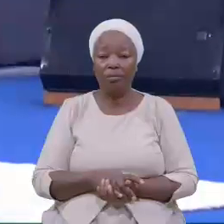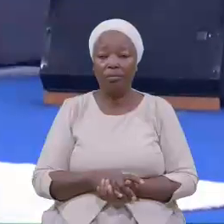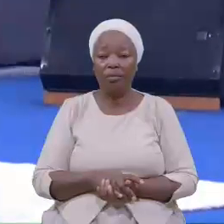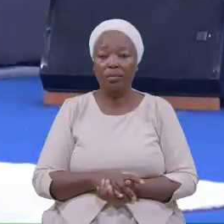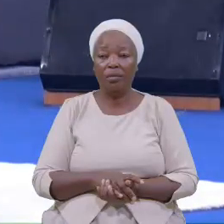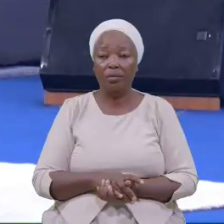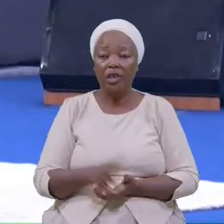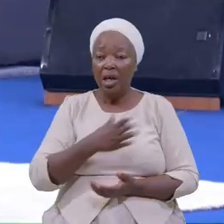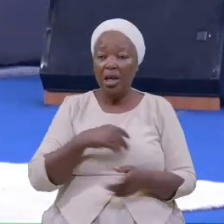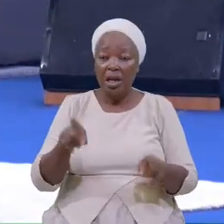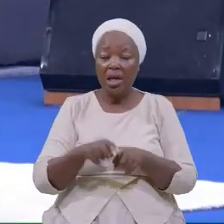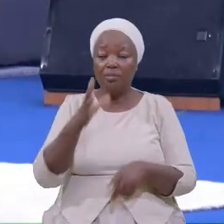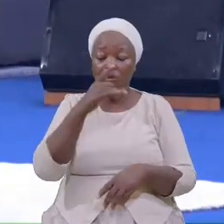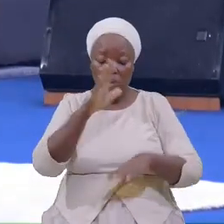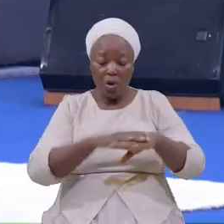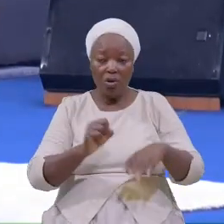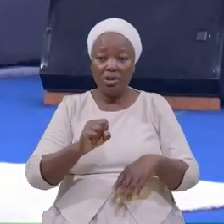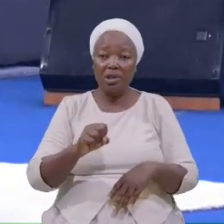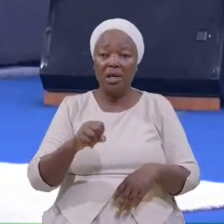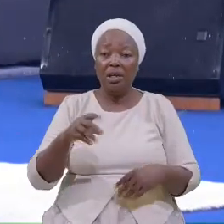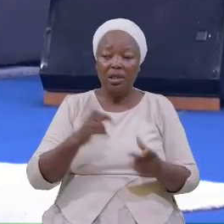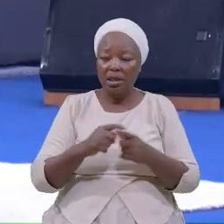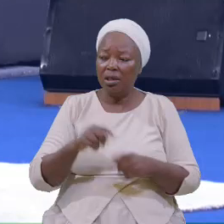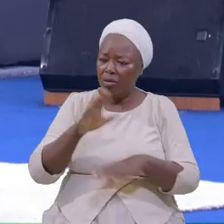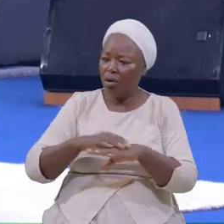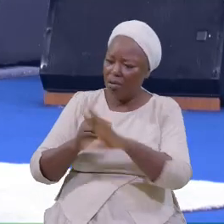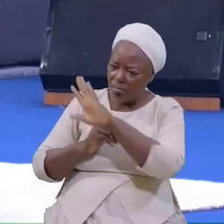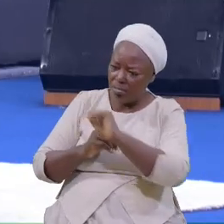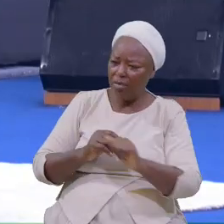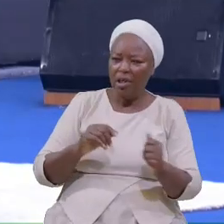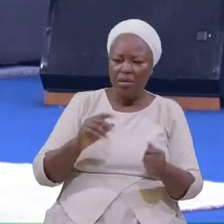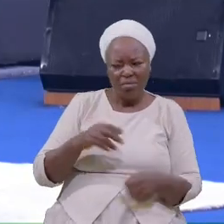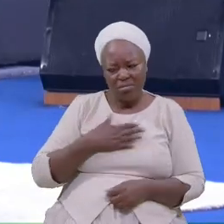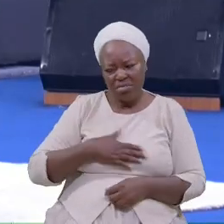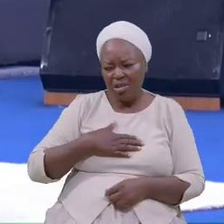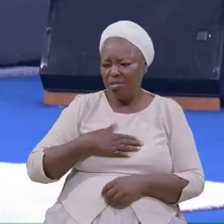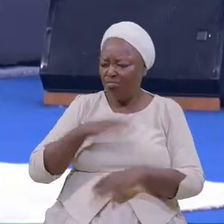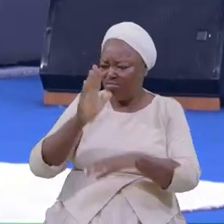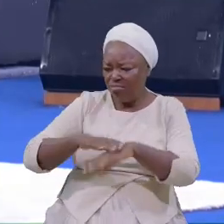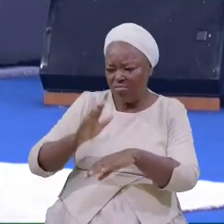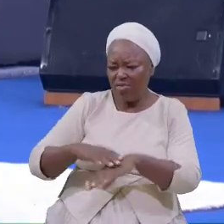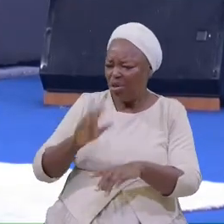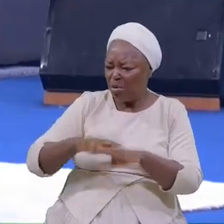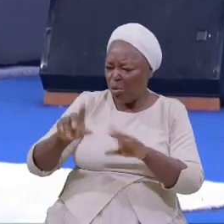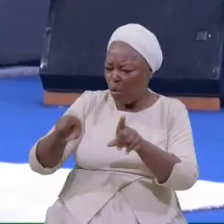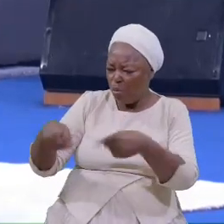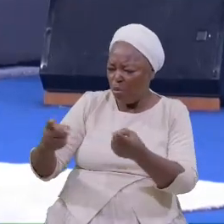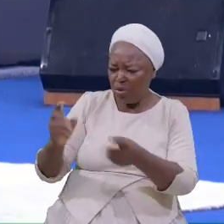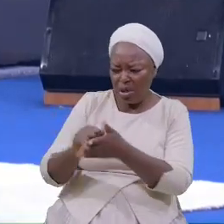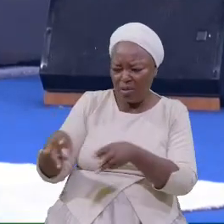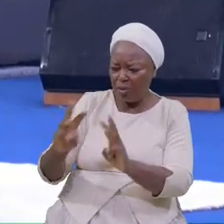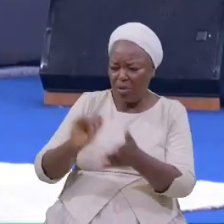And as mommy calls the little girl, don't walk this way, don't join these